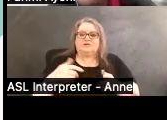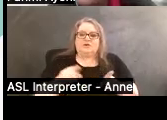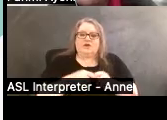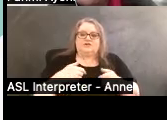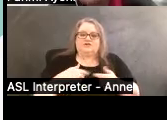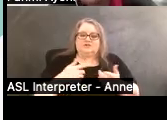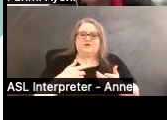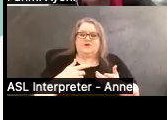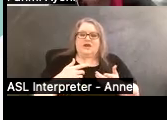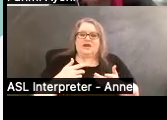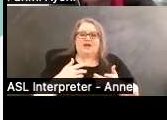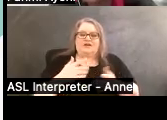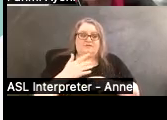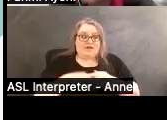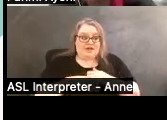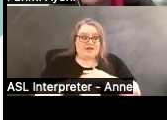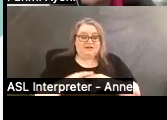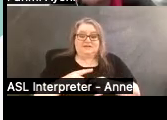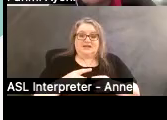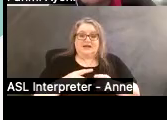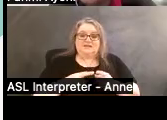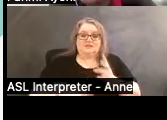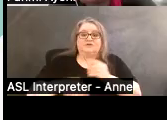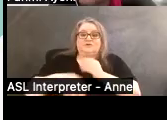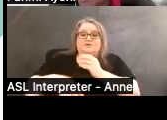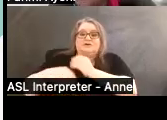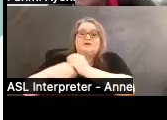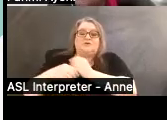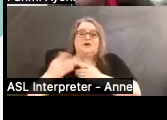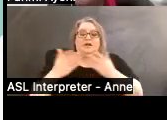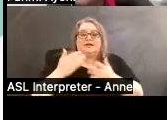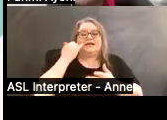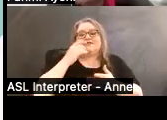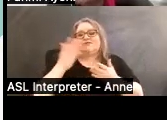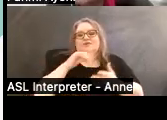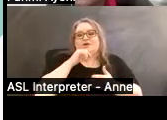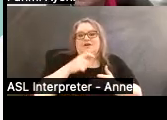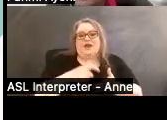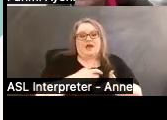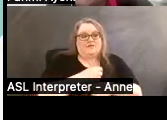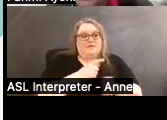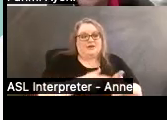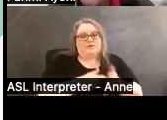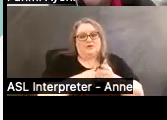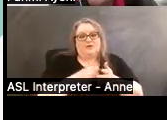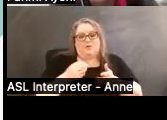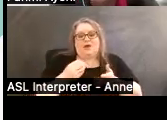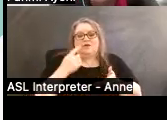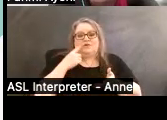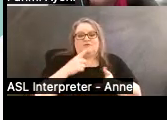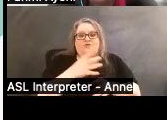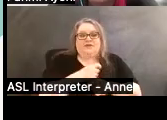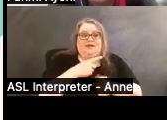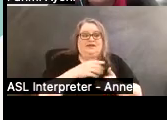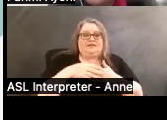wraparound services, as long as those services are not made a requirement or a prerequisite for receiving flexible funding. And